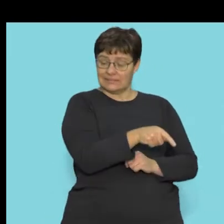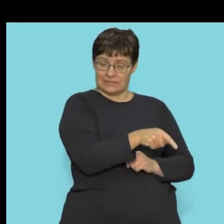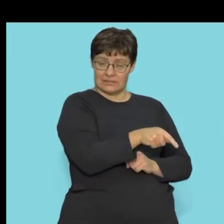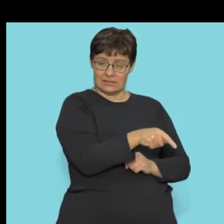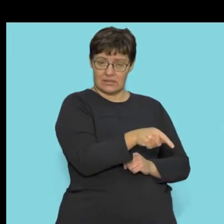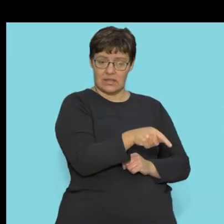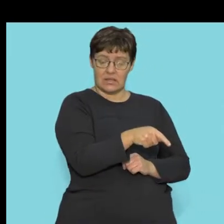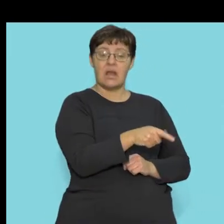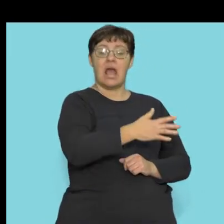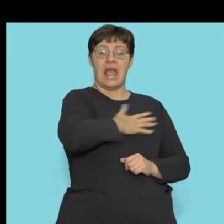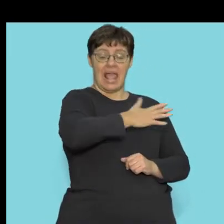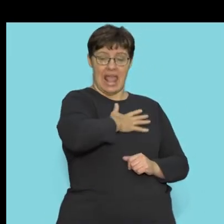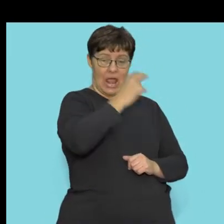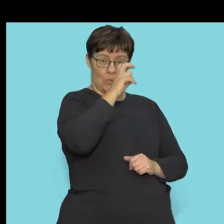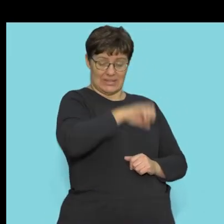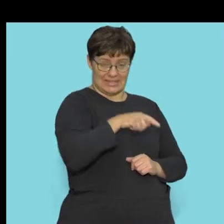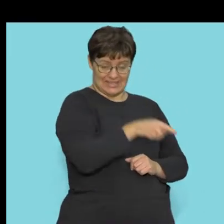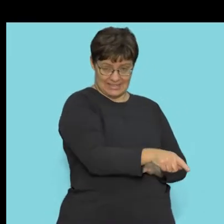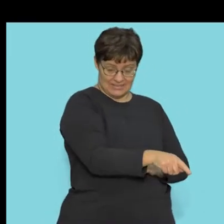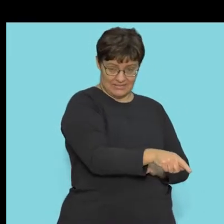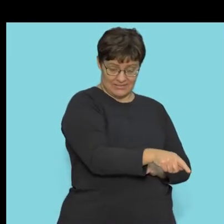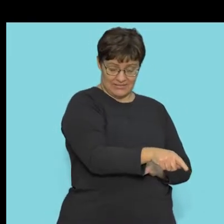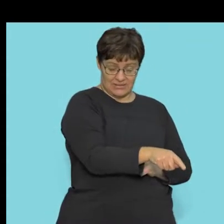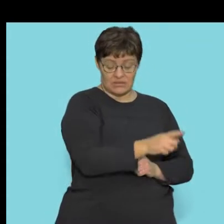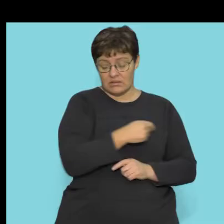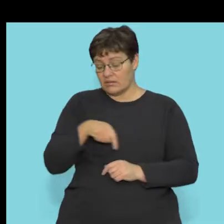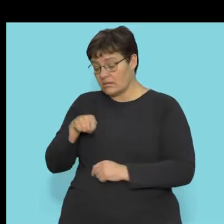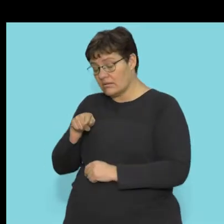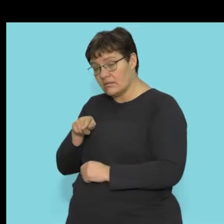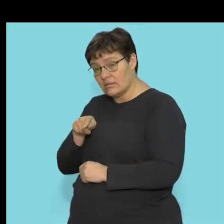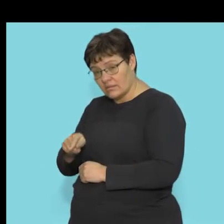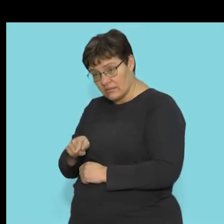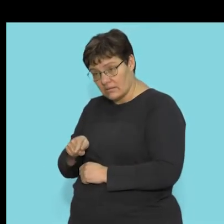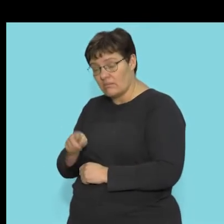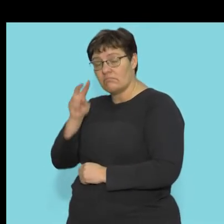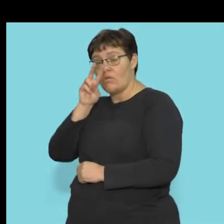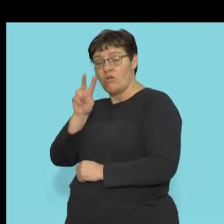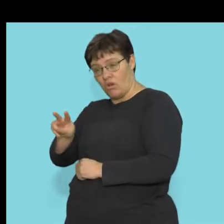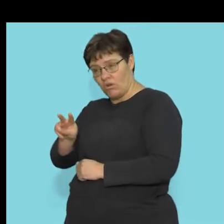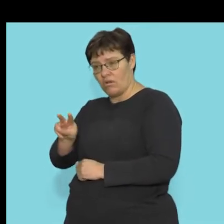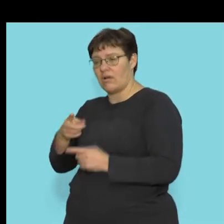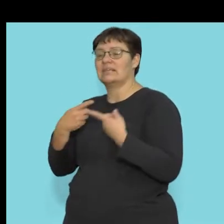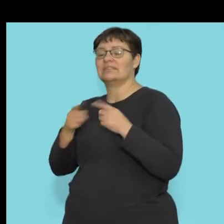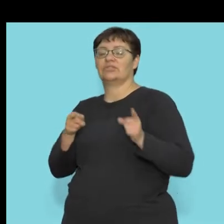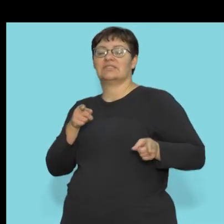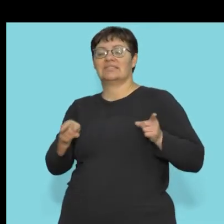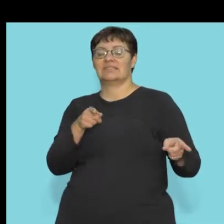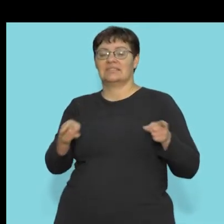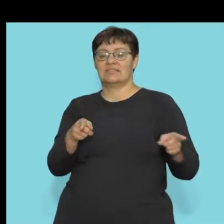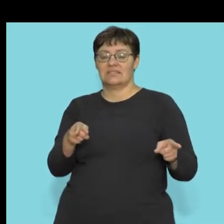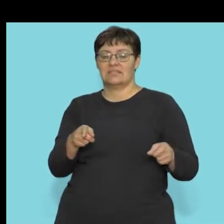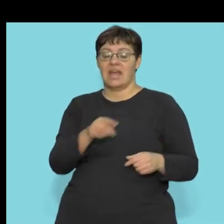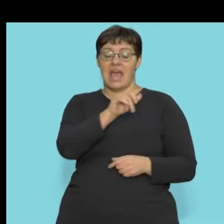was aerobic respiration where oxygen was needed. It's important that we now look at the difference